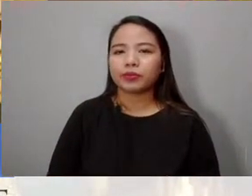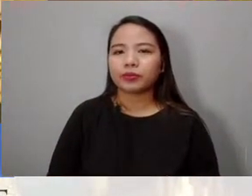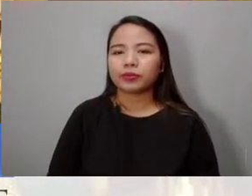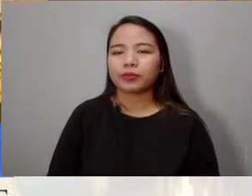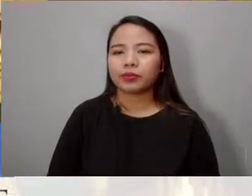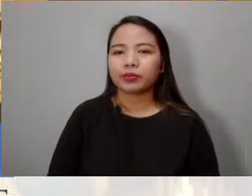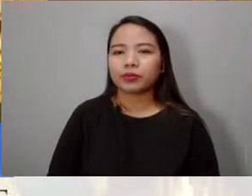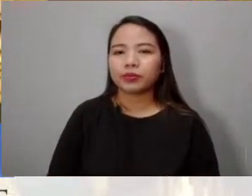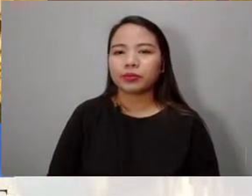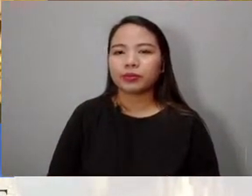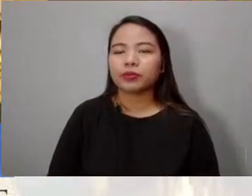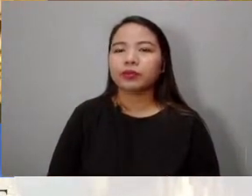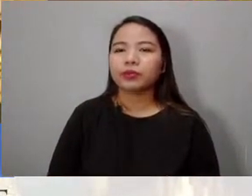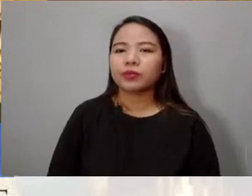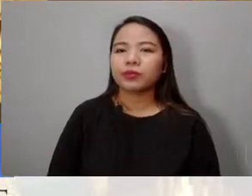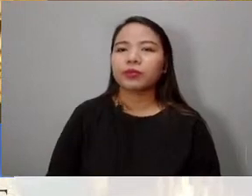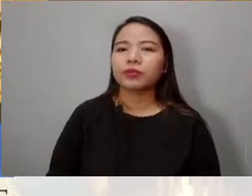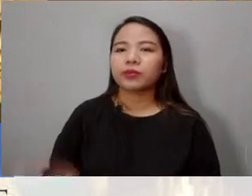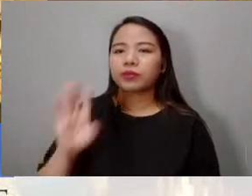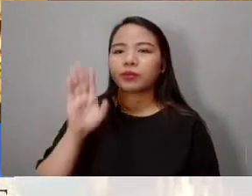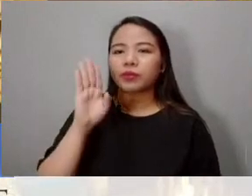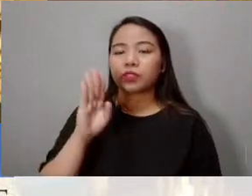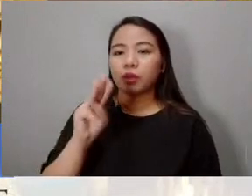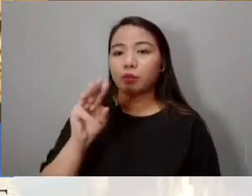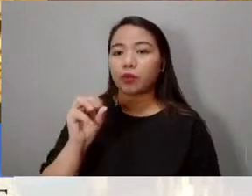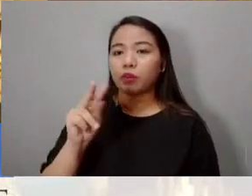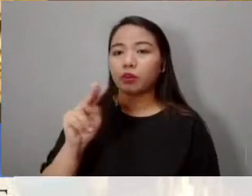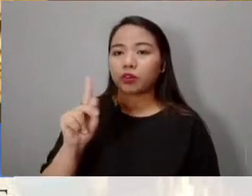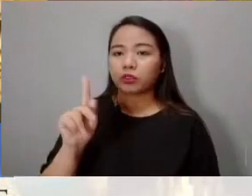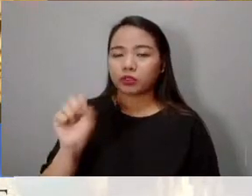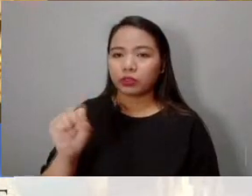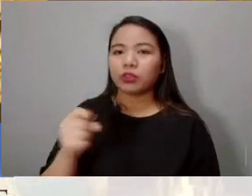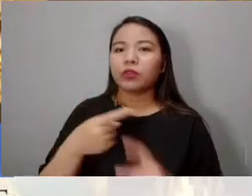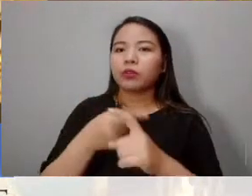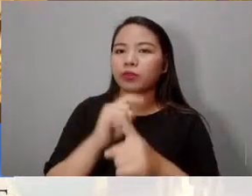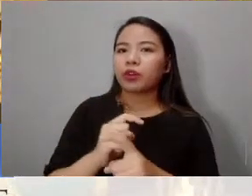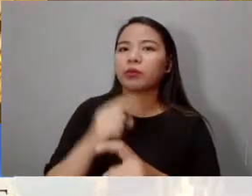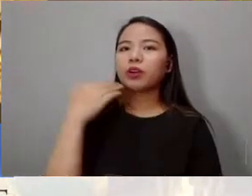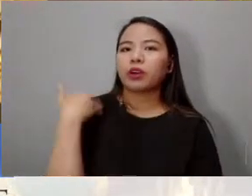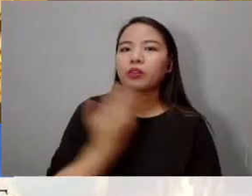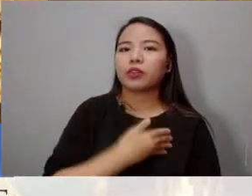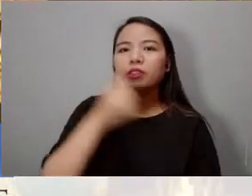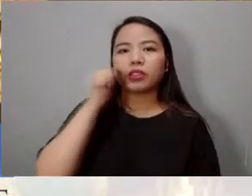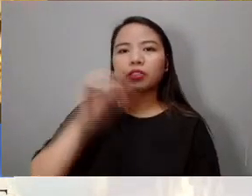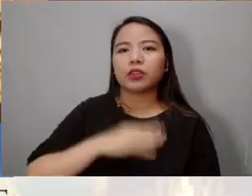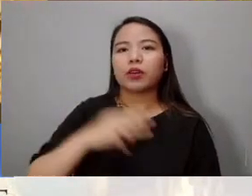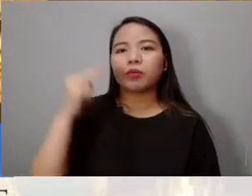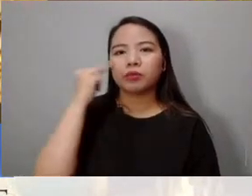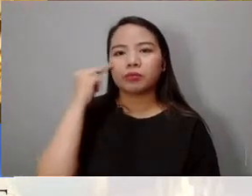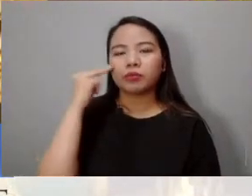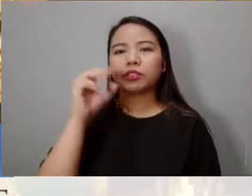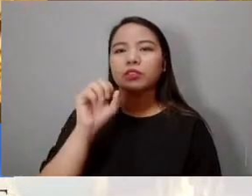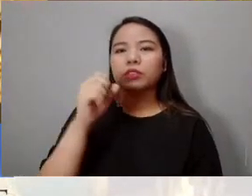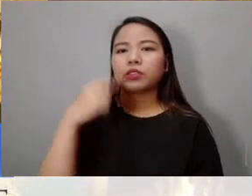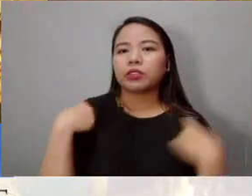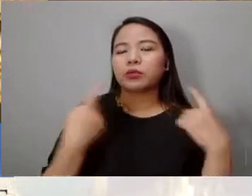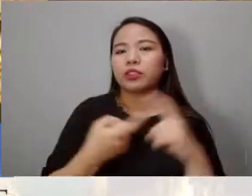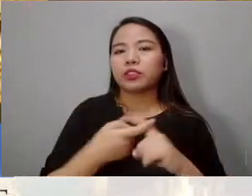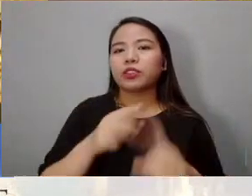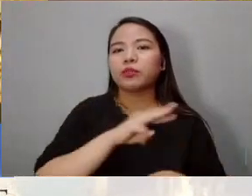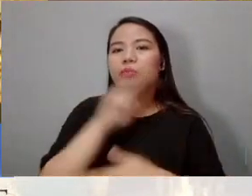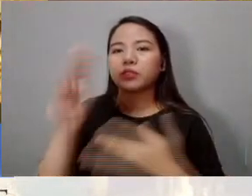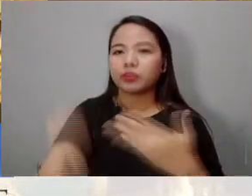That the Benedictine monks, especially from the Our Lady of Montserrat in Spain, in Manila, and Transfiguration in